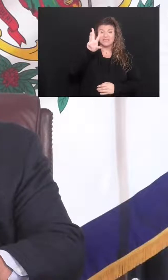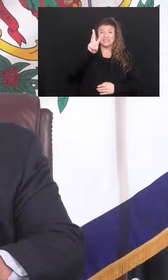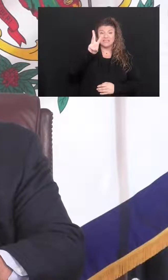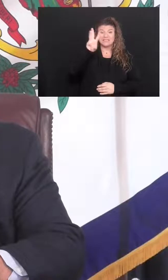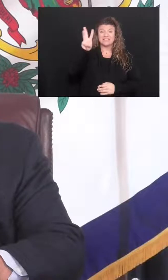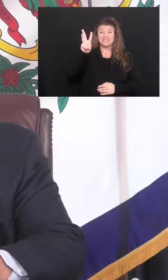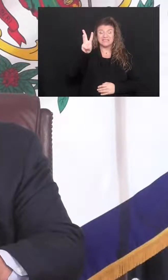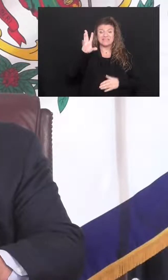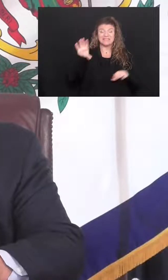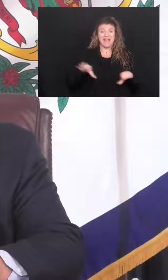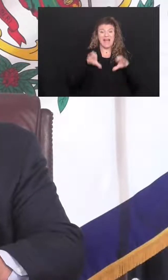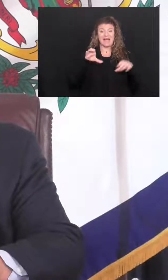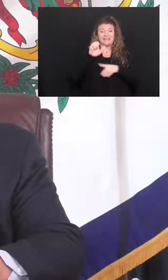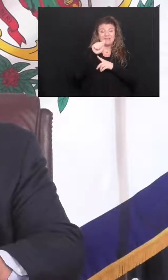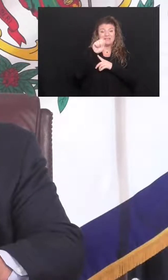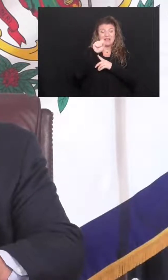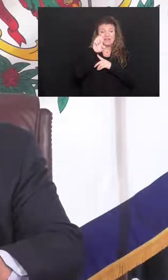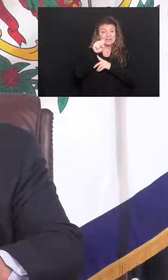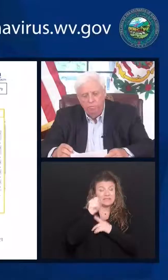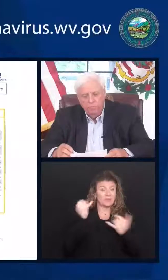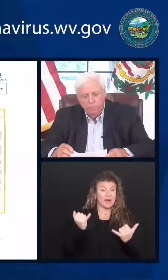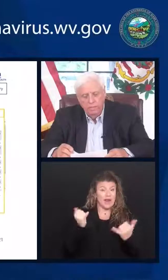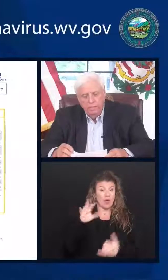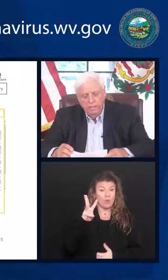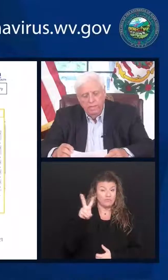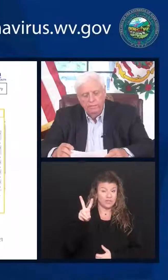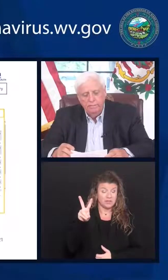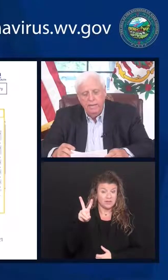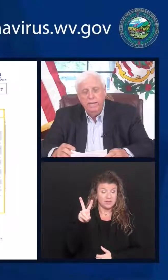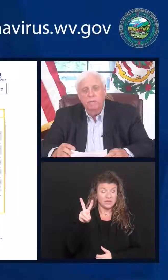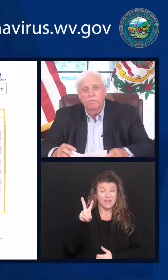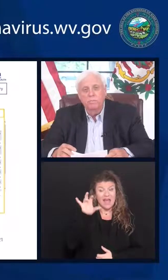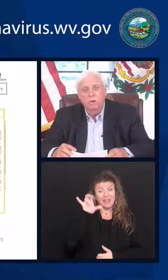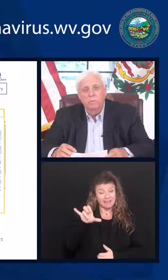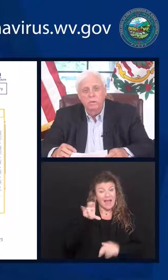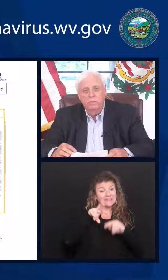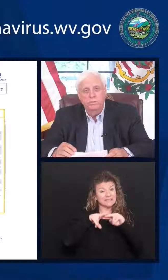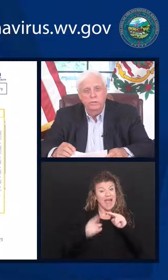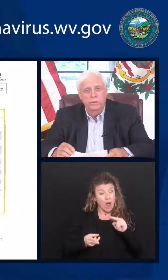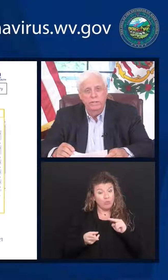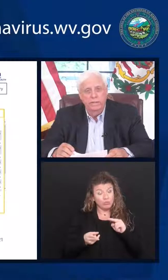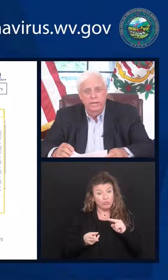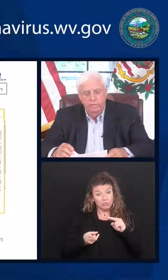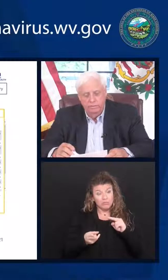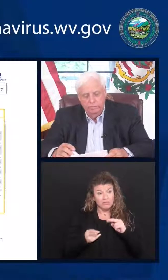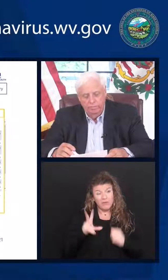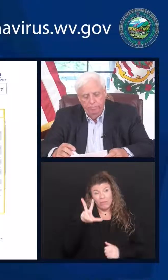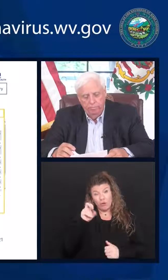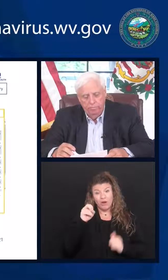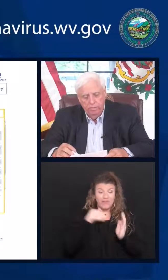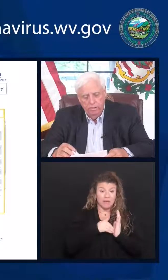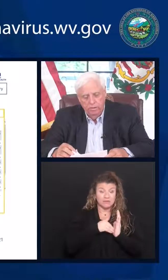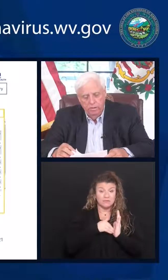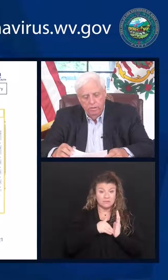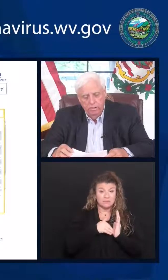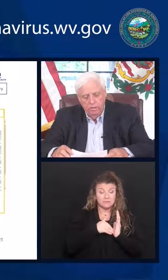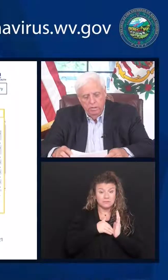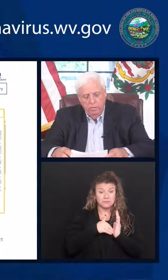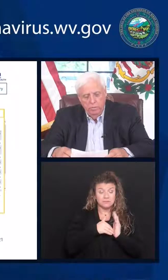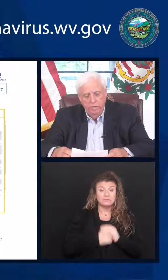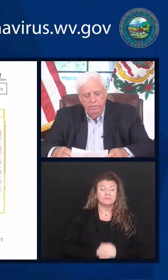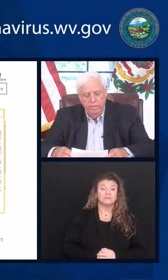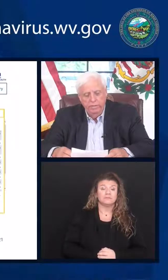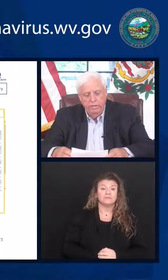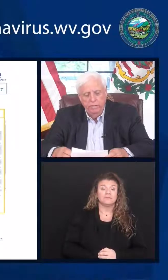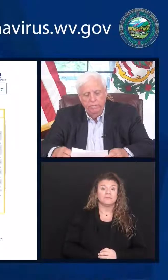7,366 active cases in West Virginia right now. That's down from almost 30,000.